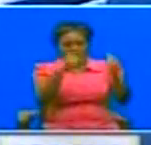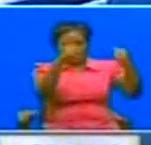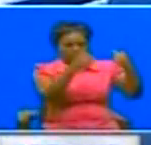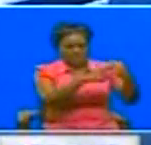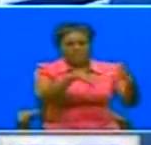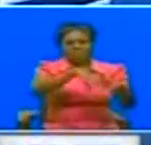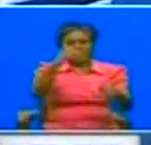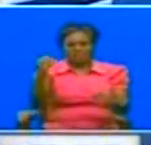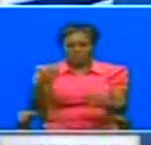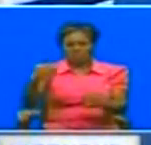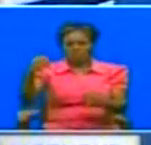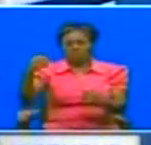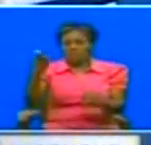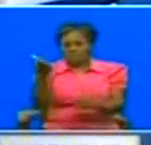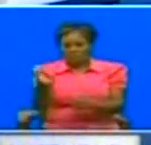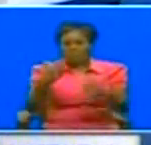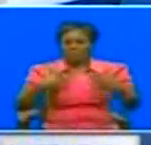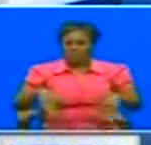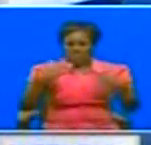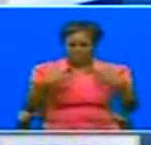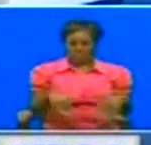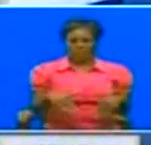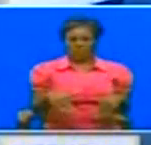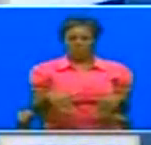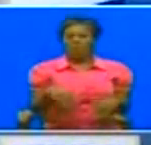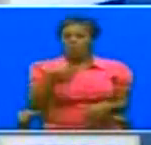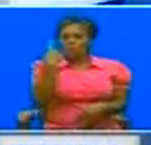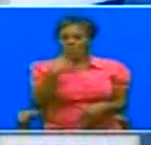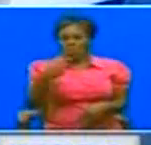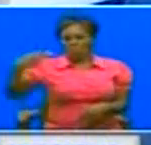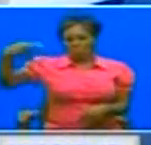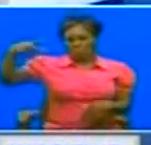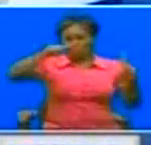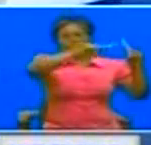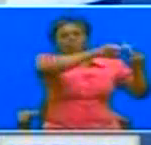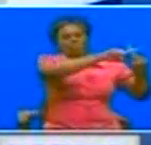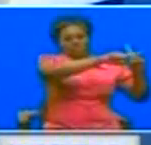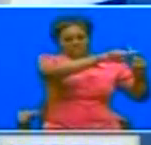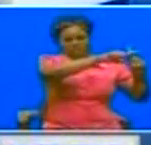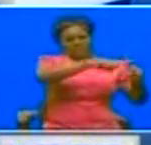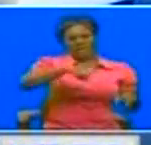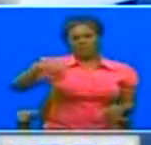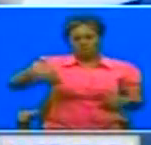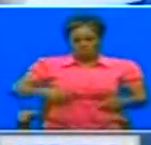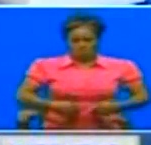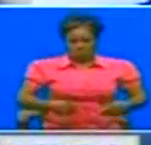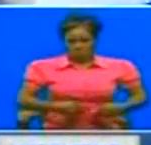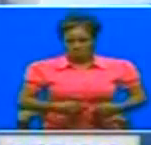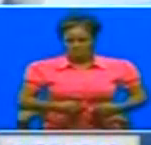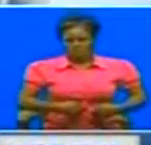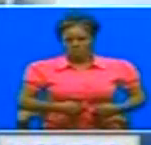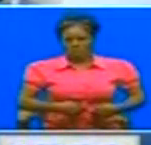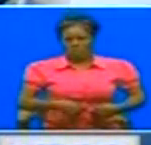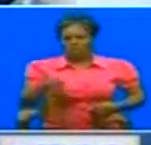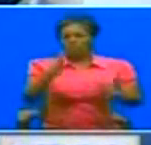1.6 million people in this country who are HIV positive are adolescents. Now, Florence,